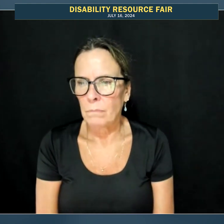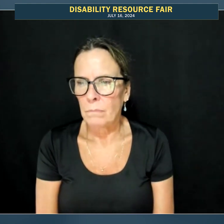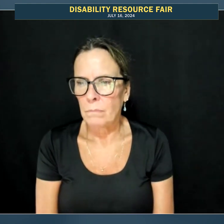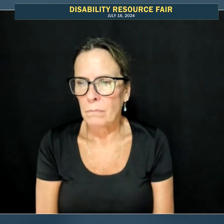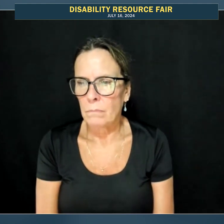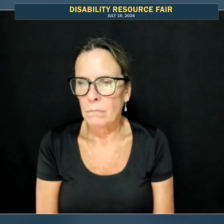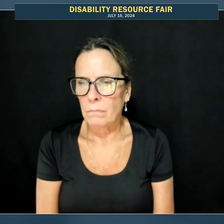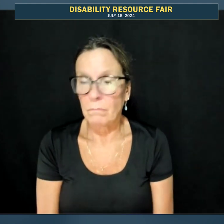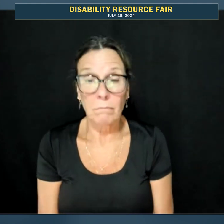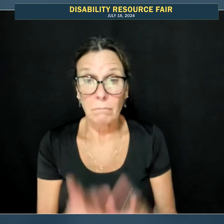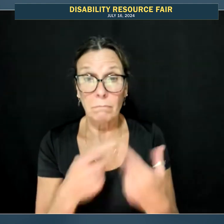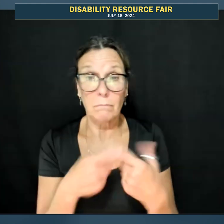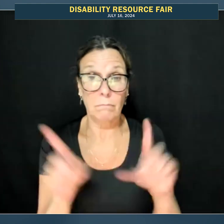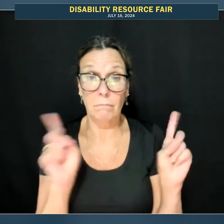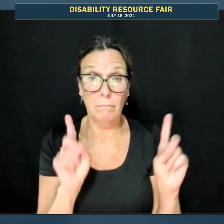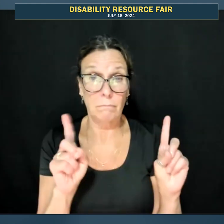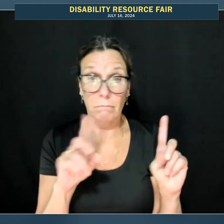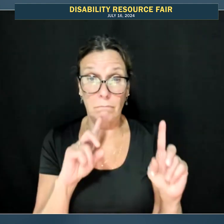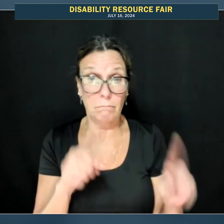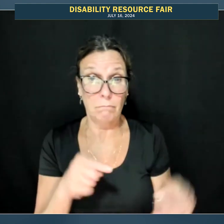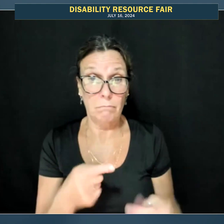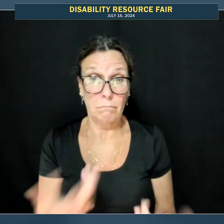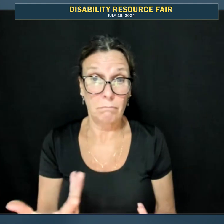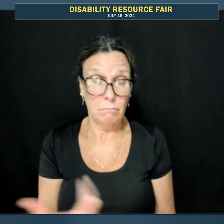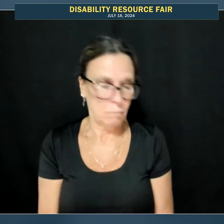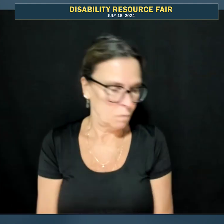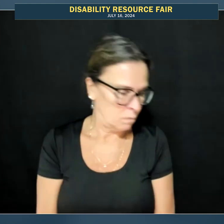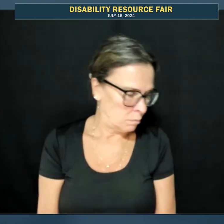Feel free, anybody, to answer that. Anyone that wants to speak up.